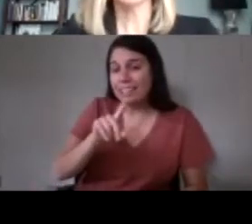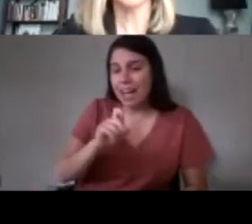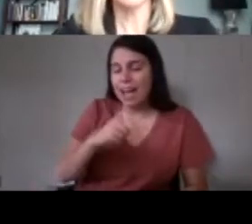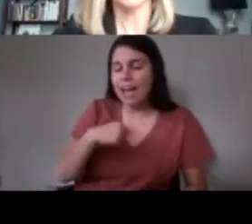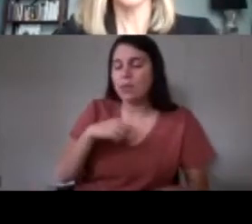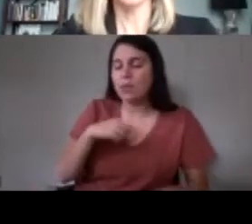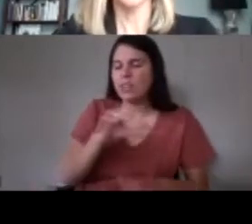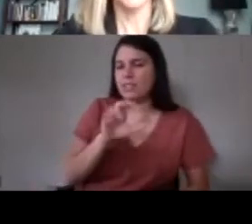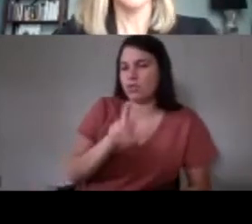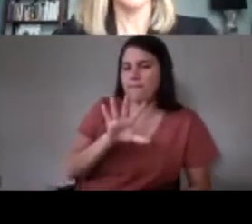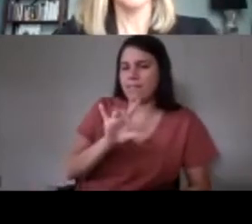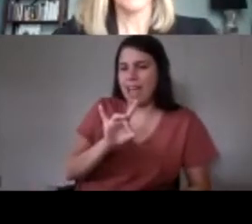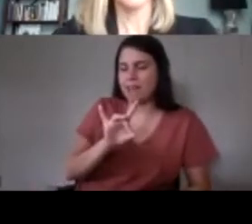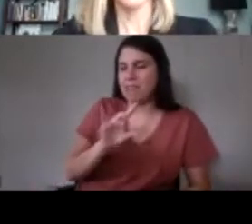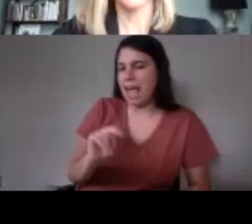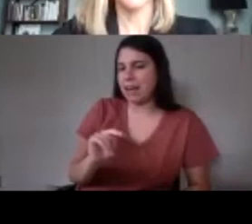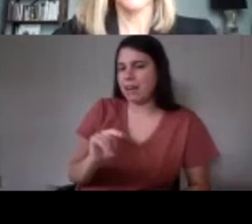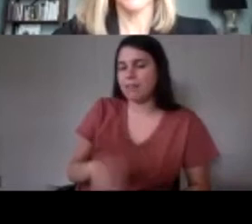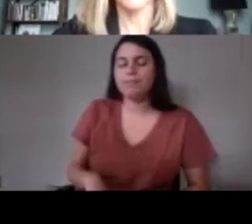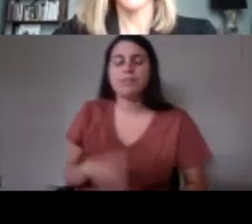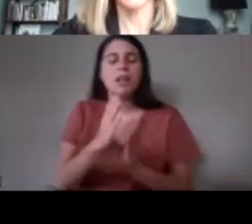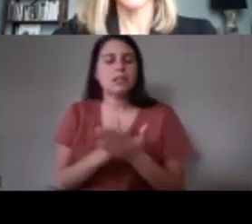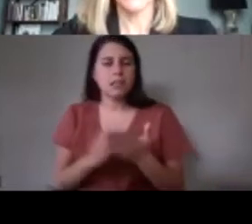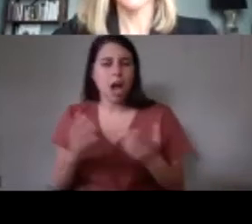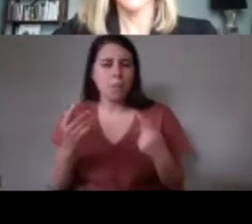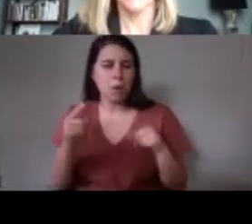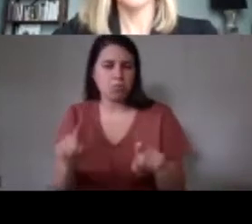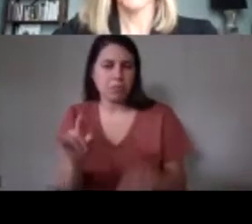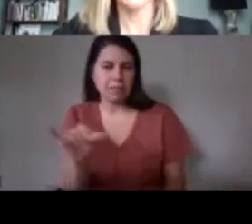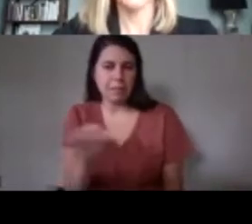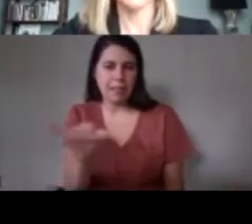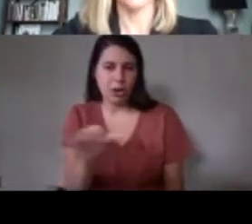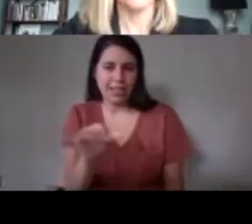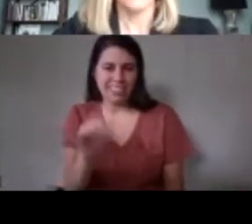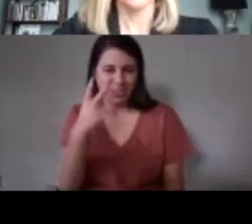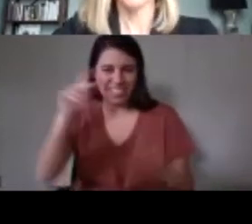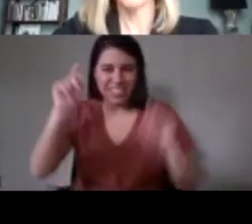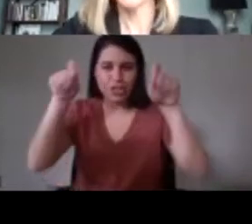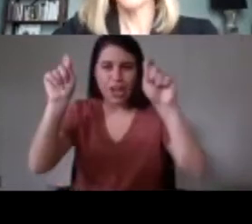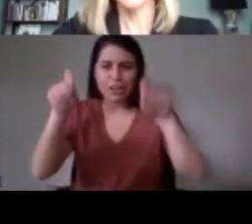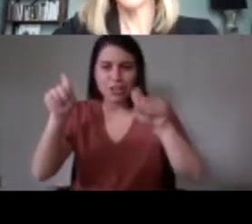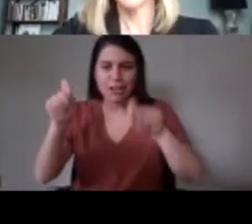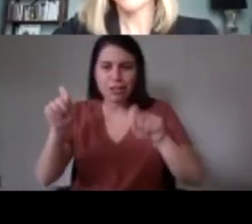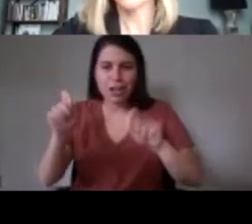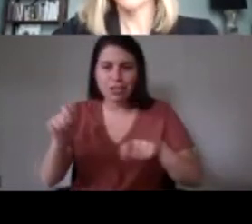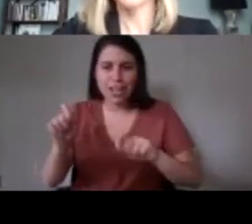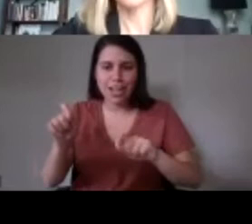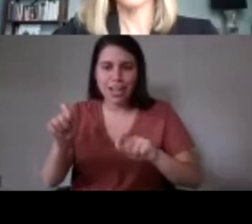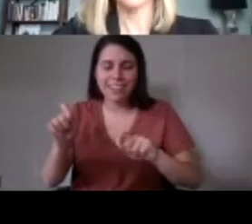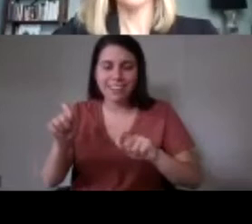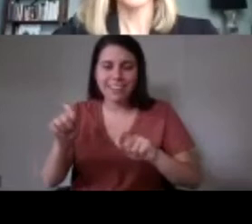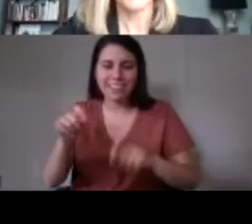some similarities between the pilot study and Aging Inside, as I have checked here. Of course, we needed